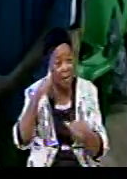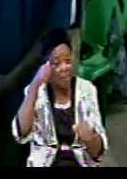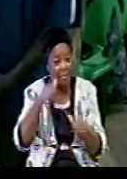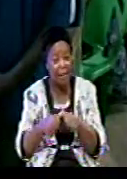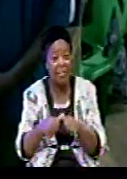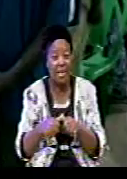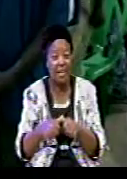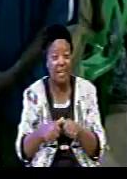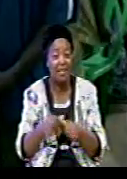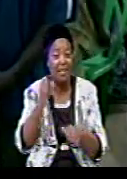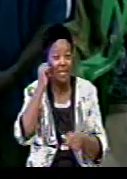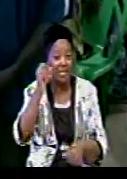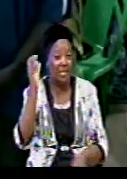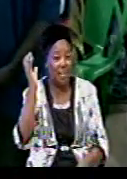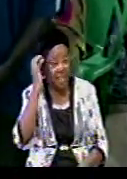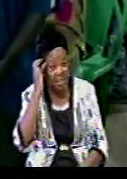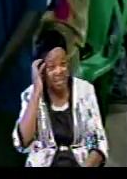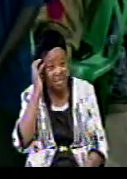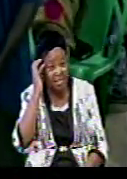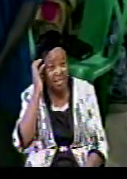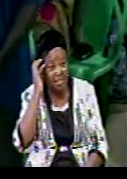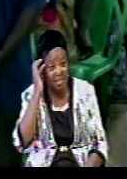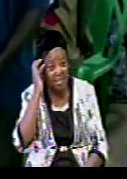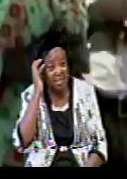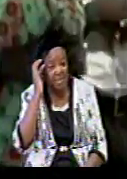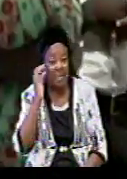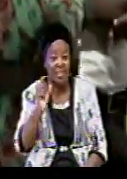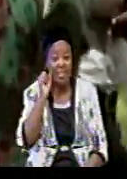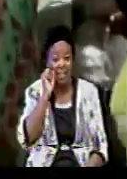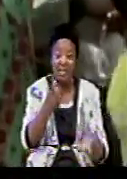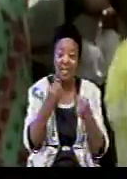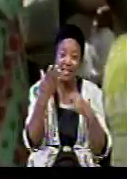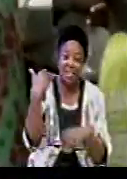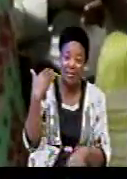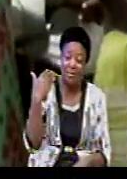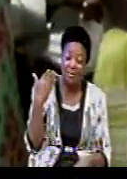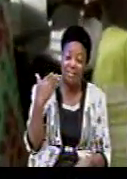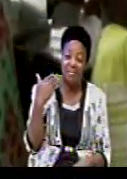touch. I said, that's your connecting touch.